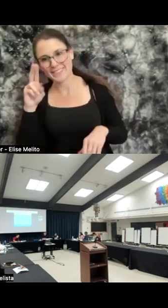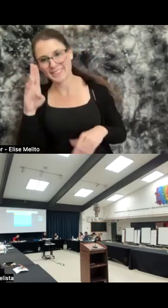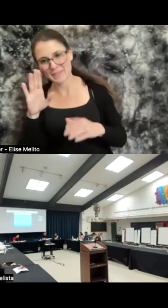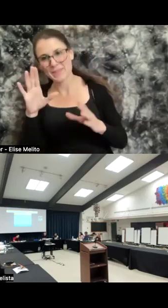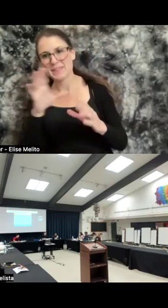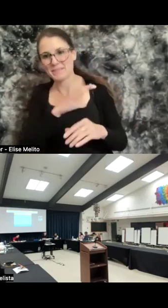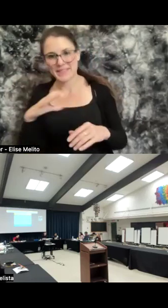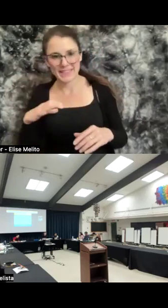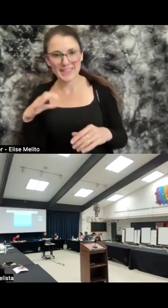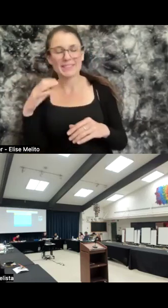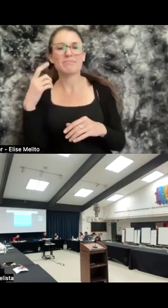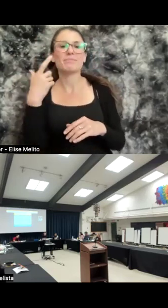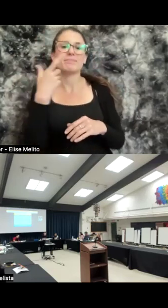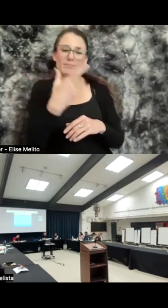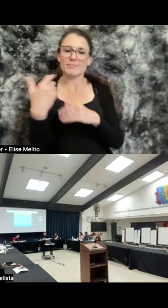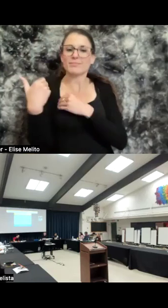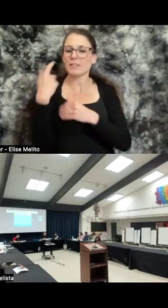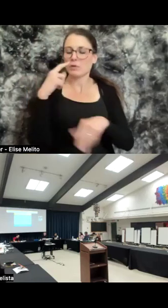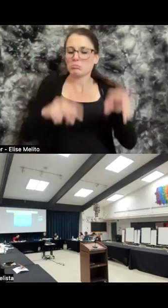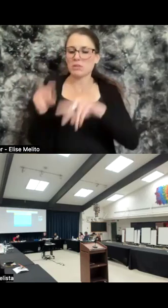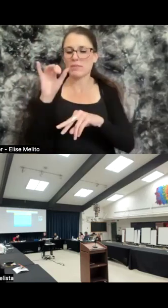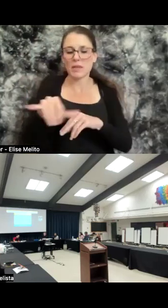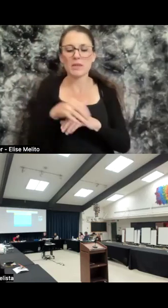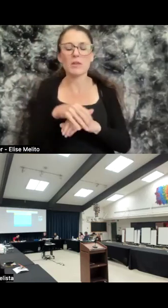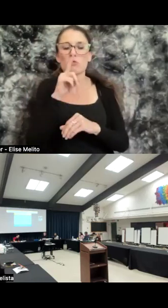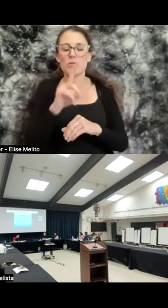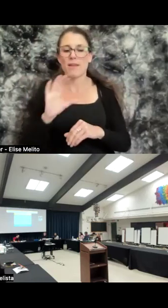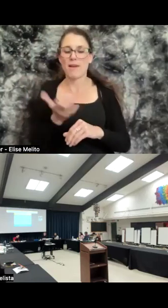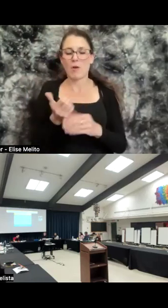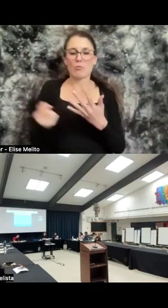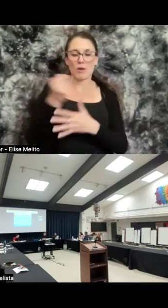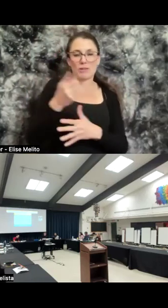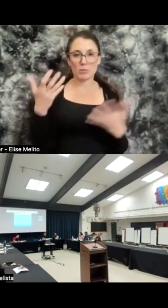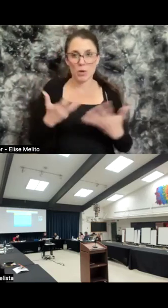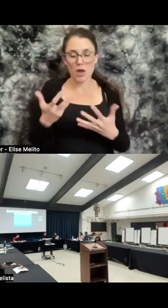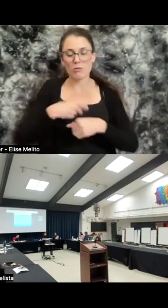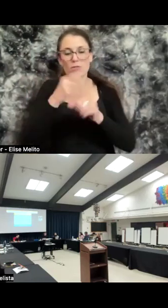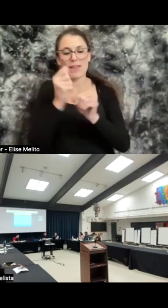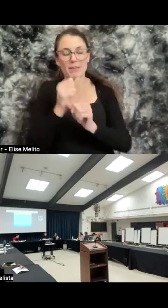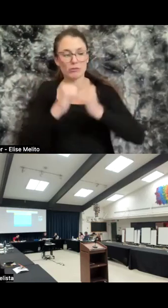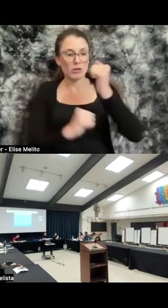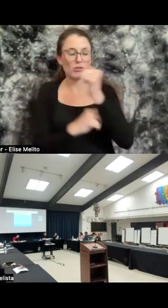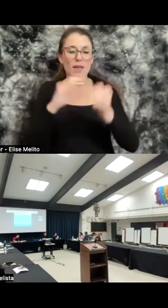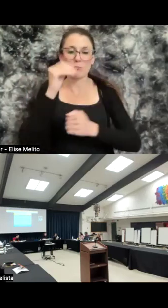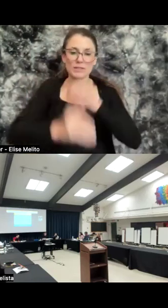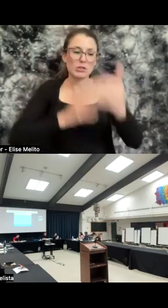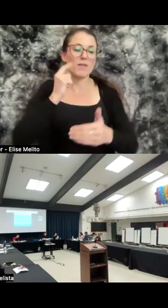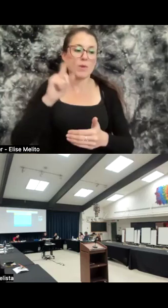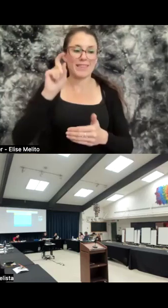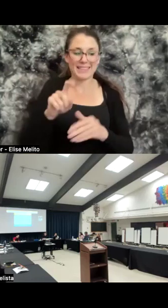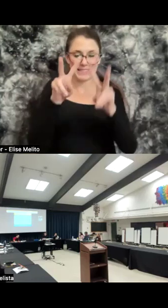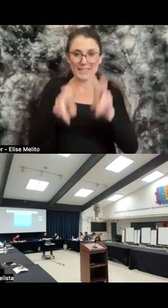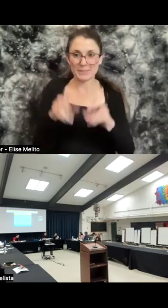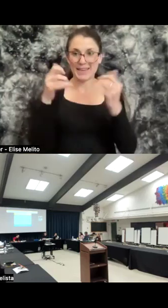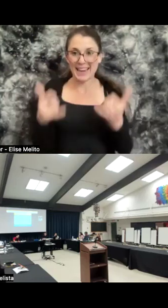with overseeing that. So our priorities as a subcommittee are to create structures and procedures for the needs assessment